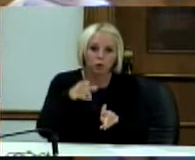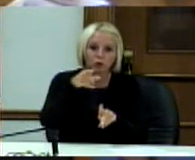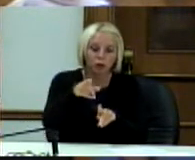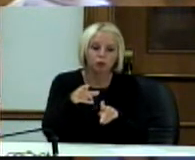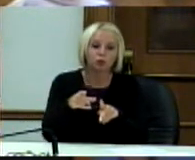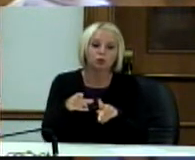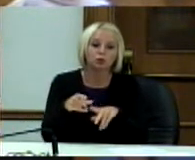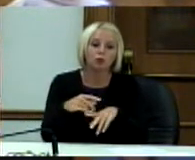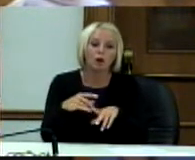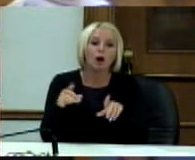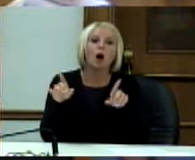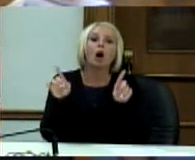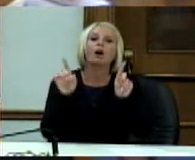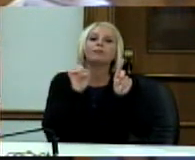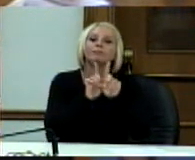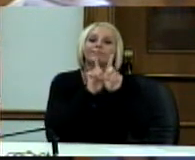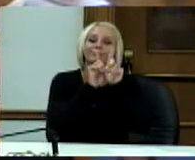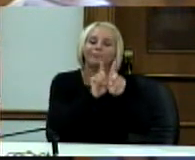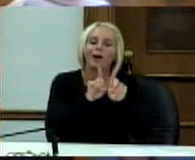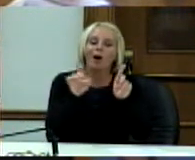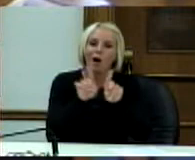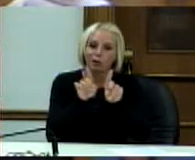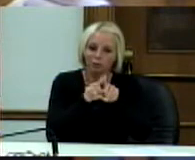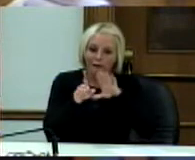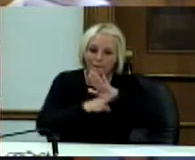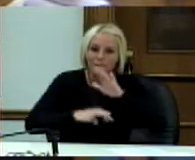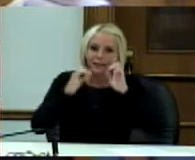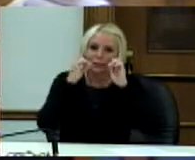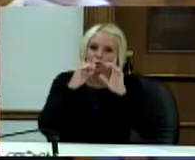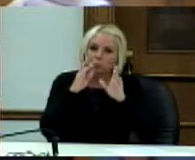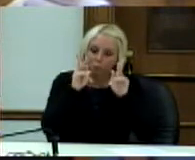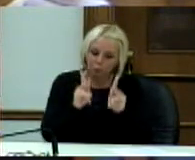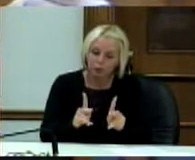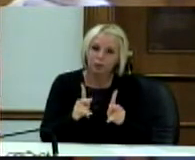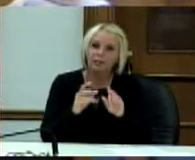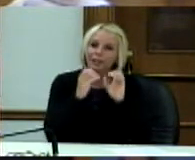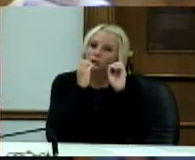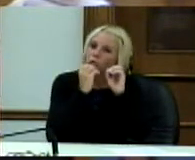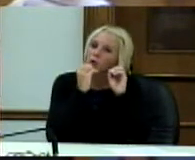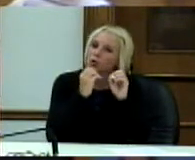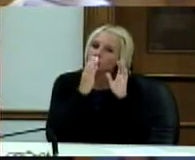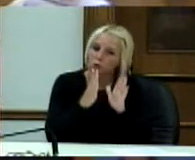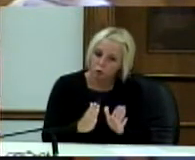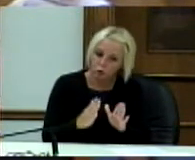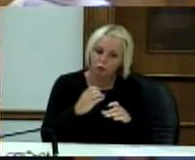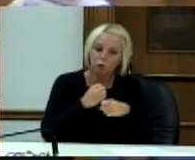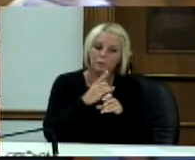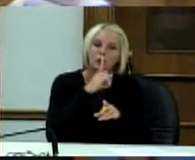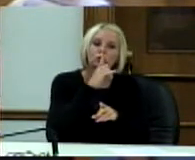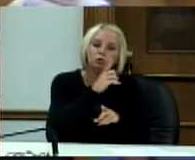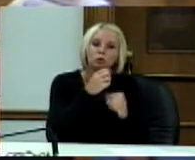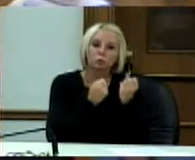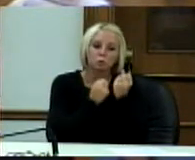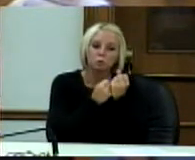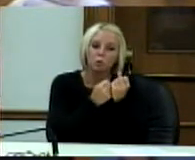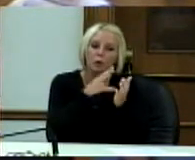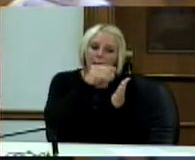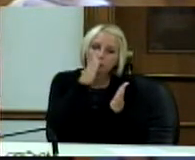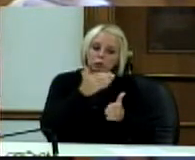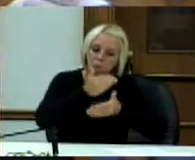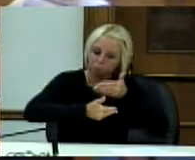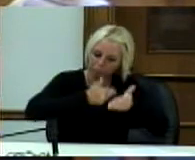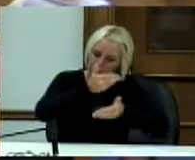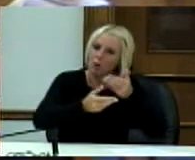assistant faculty, alongside with an adult basic education person, instructor, to make sure that they're supporting that student along the